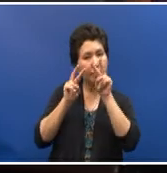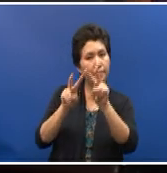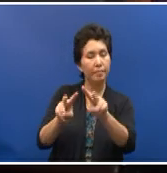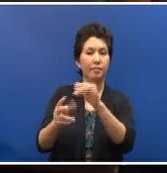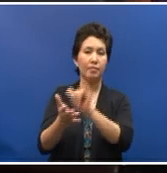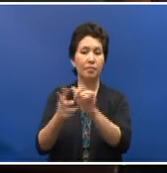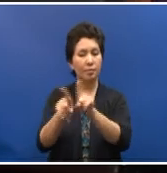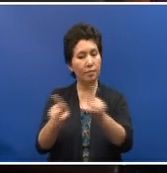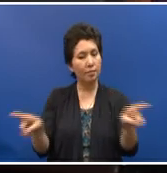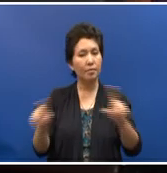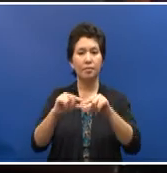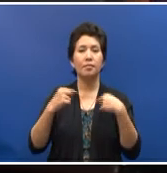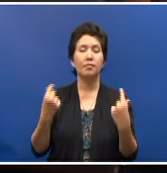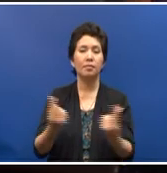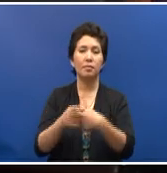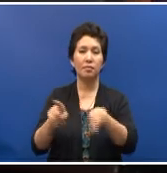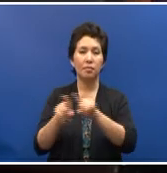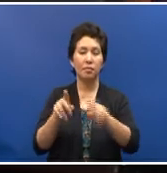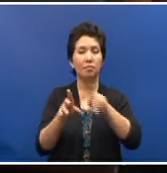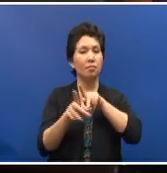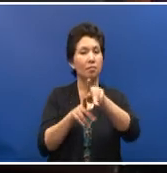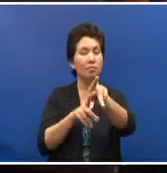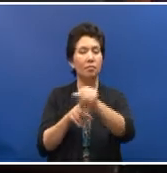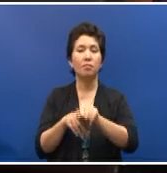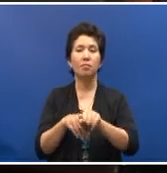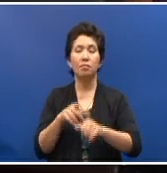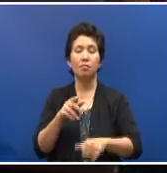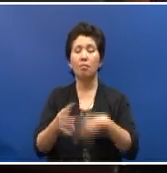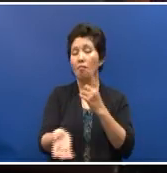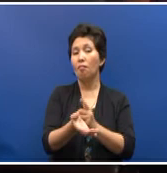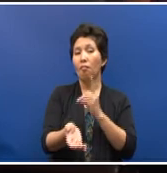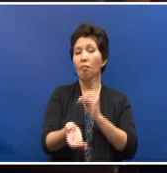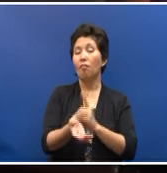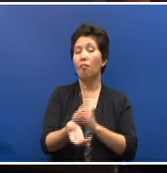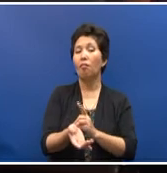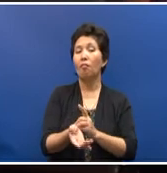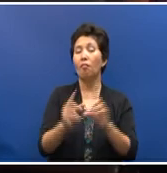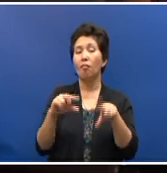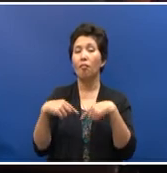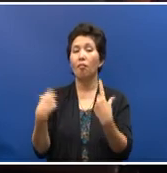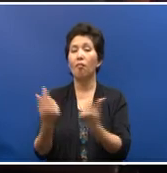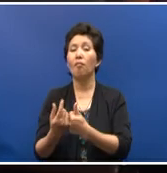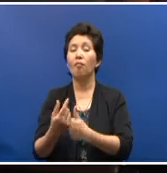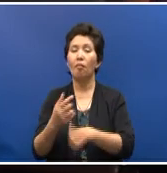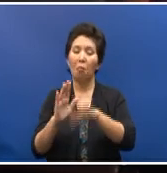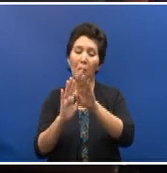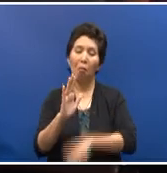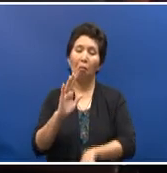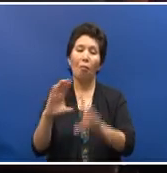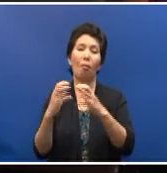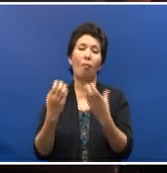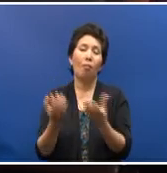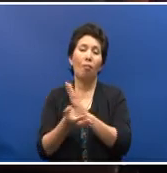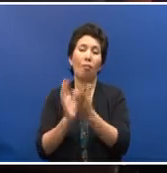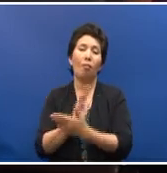the different groups, okay, between the professional groups, okay, for example, doctor, and there are groups from the lower class, which is known,